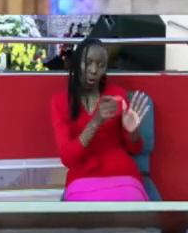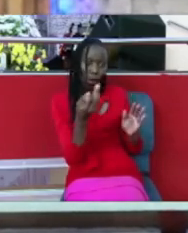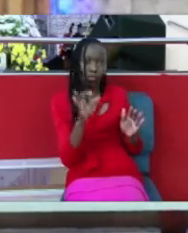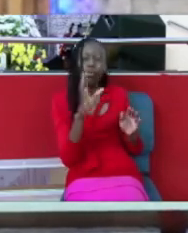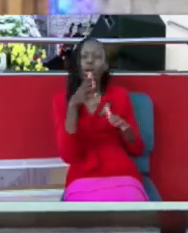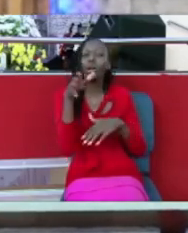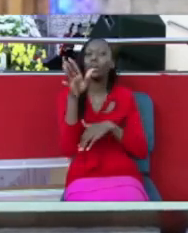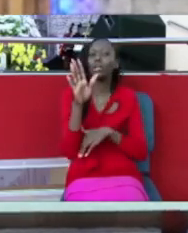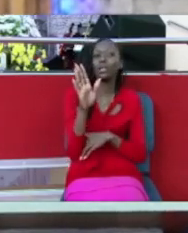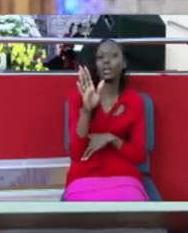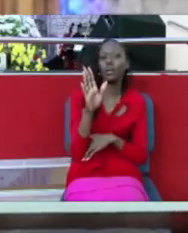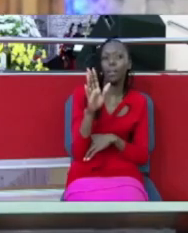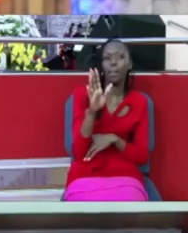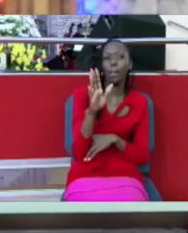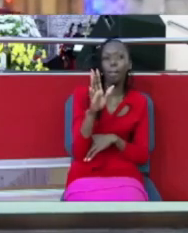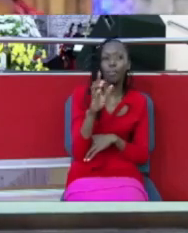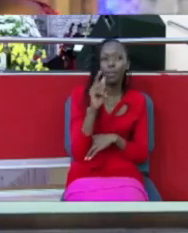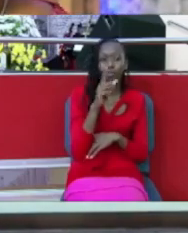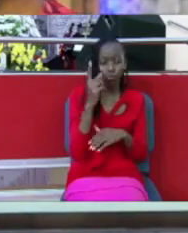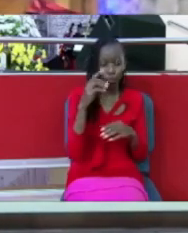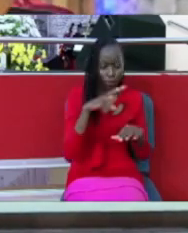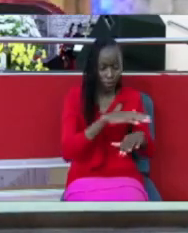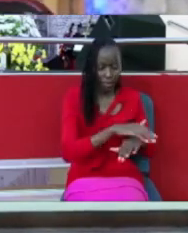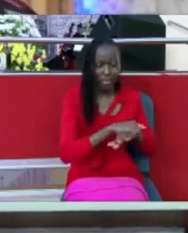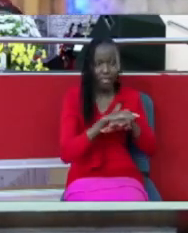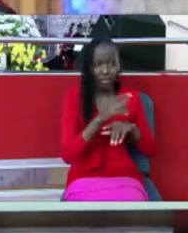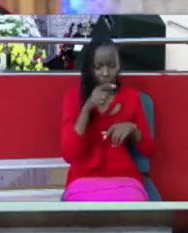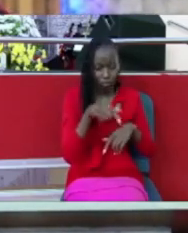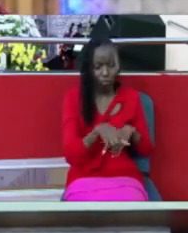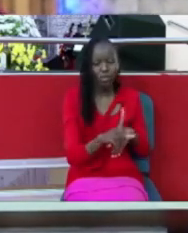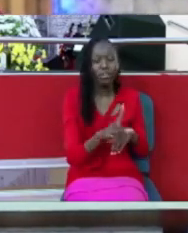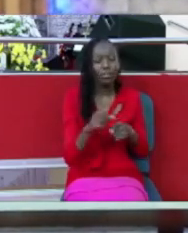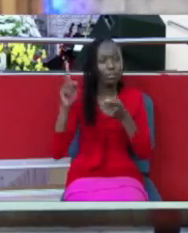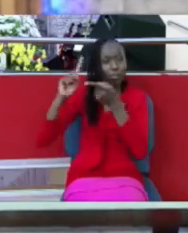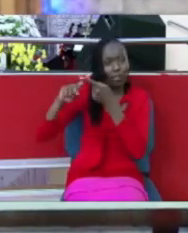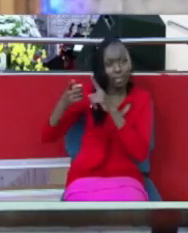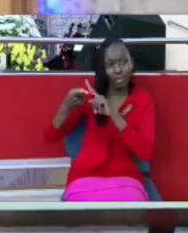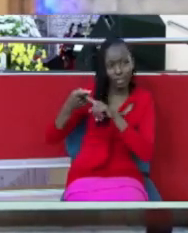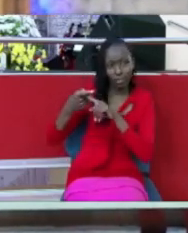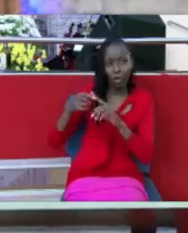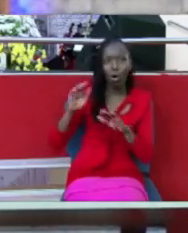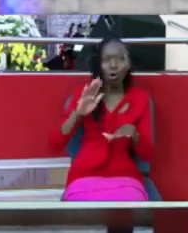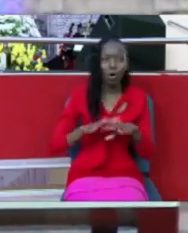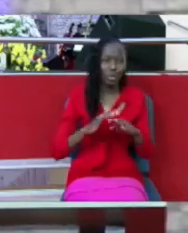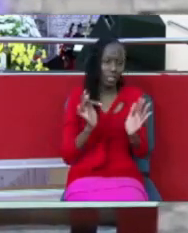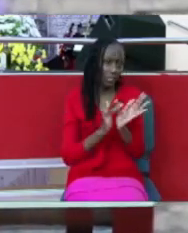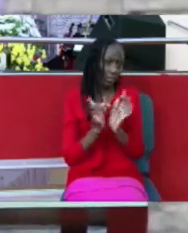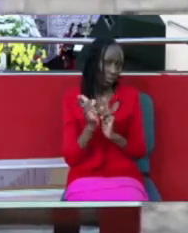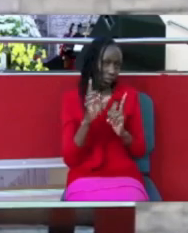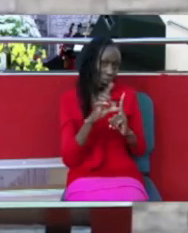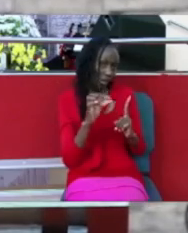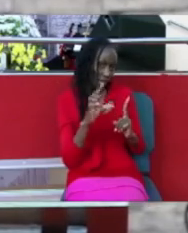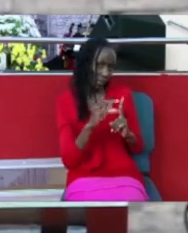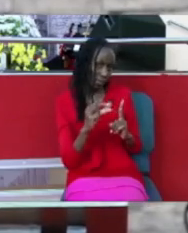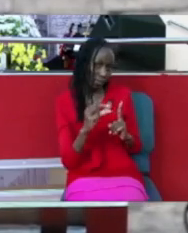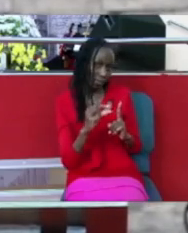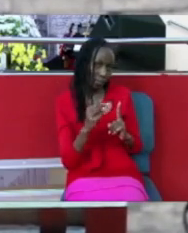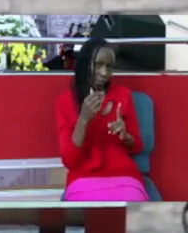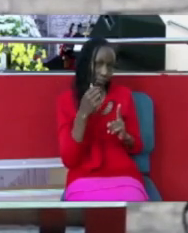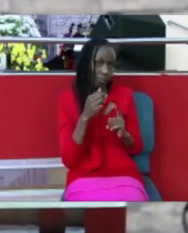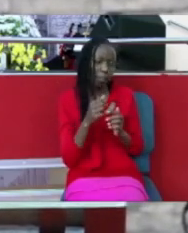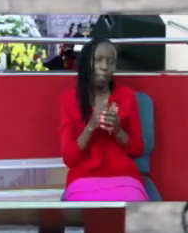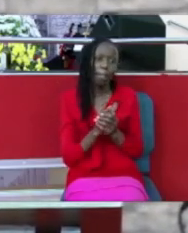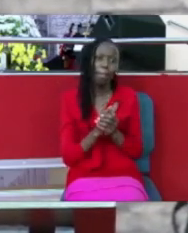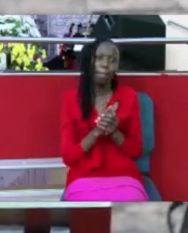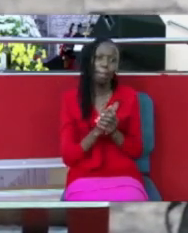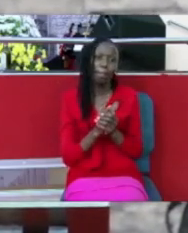utafakari sheria za Mungu, you will find yourself meditating on the word of God. Utajipata basi ukitafakari